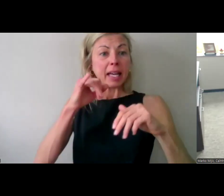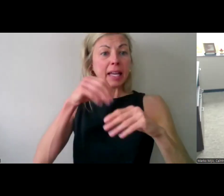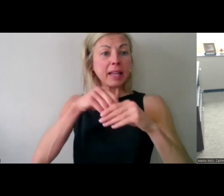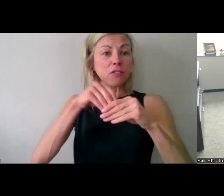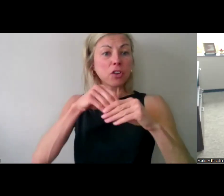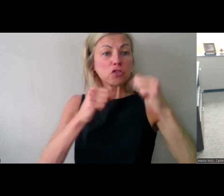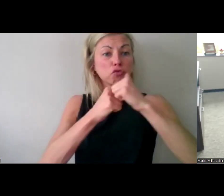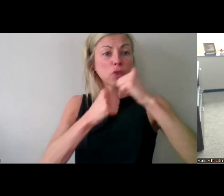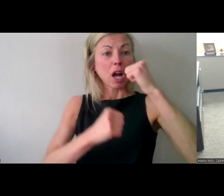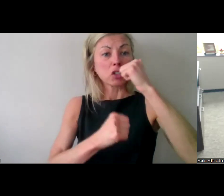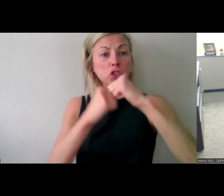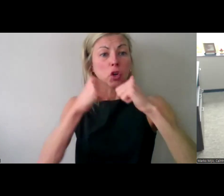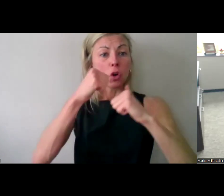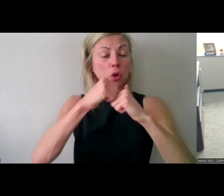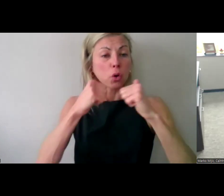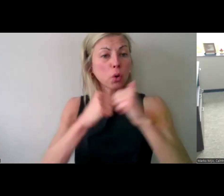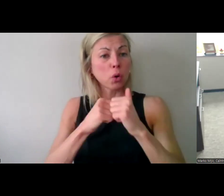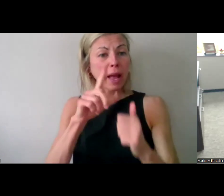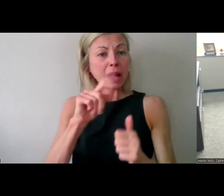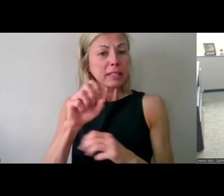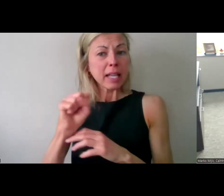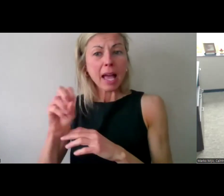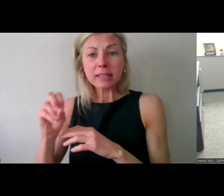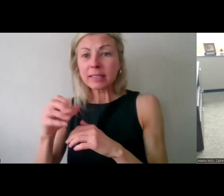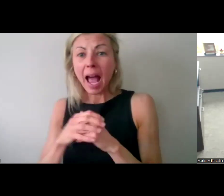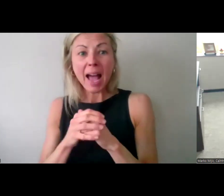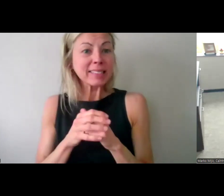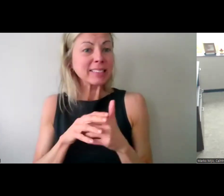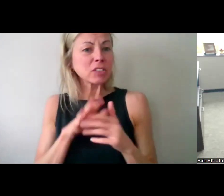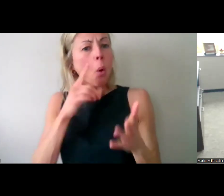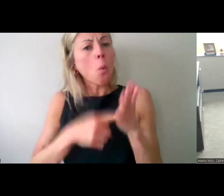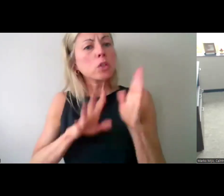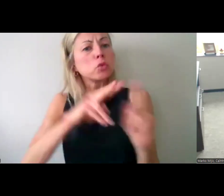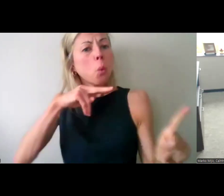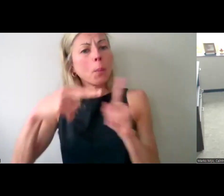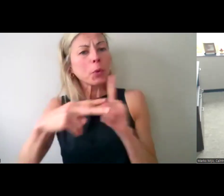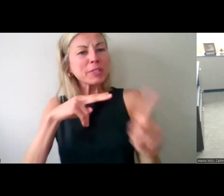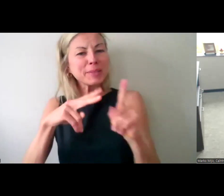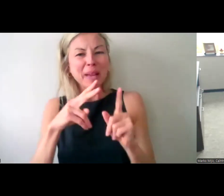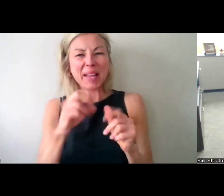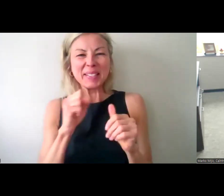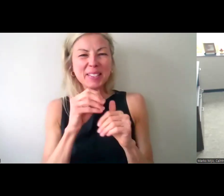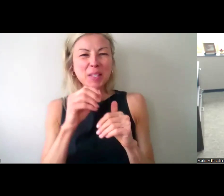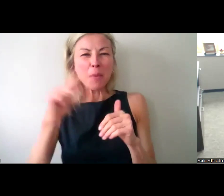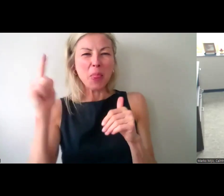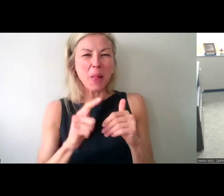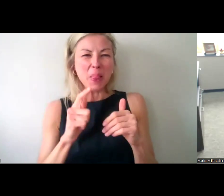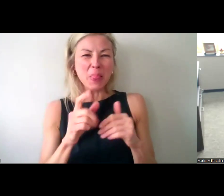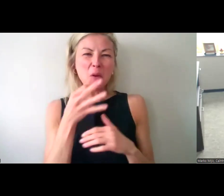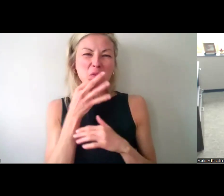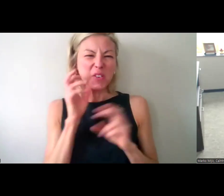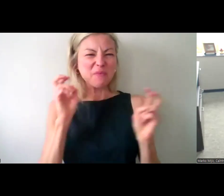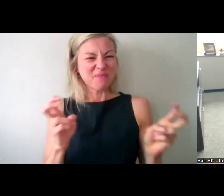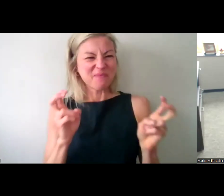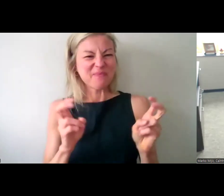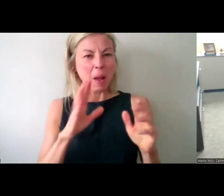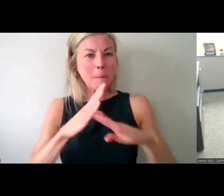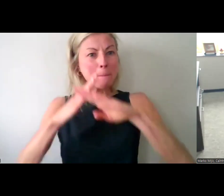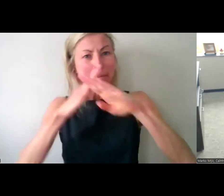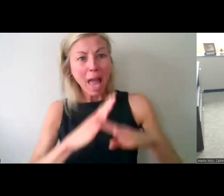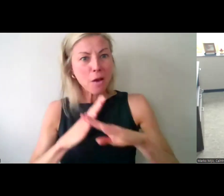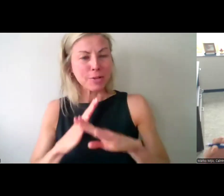delve into like what are, from your all's perspective, some of the key low-hanging fruit policy barriers in terms